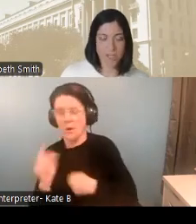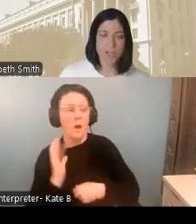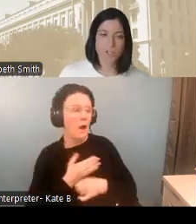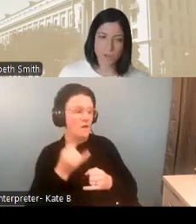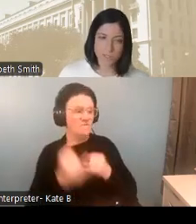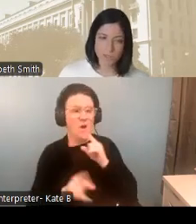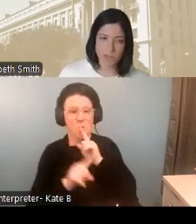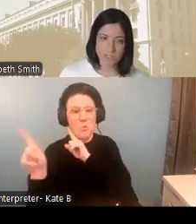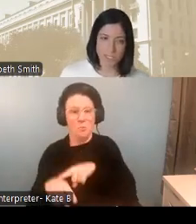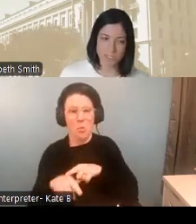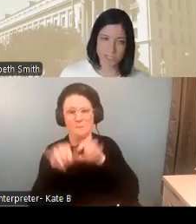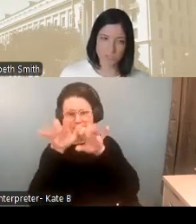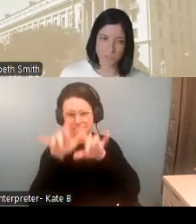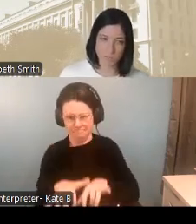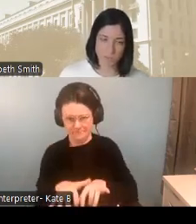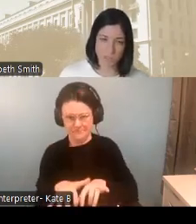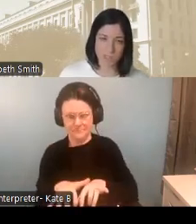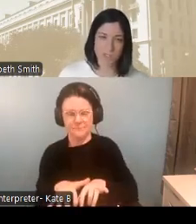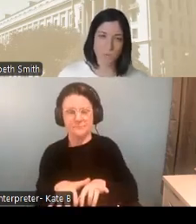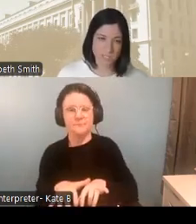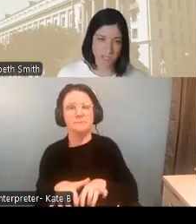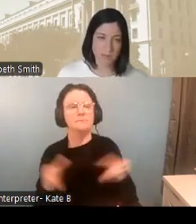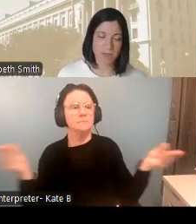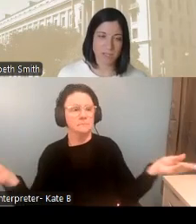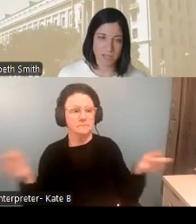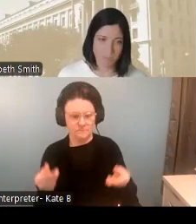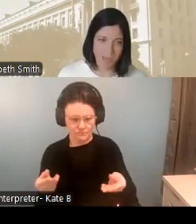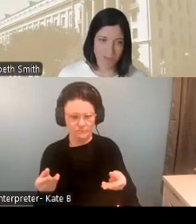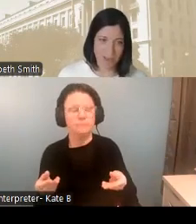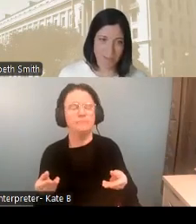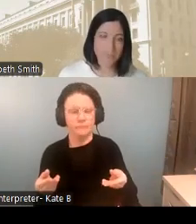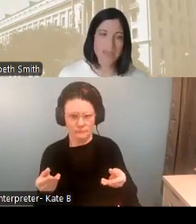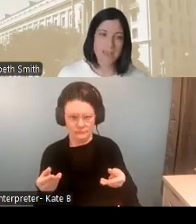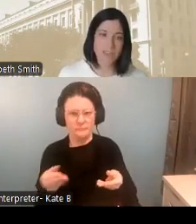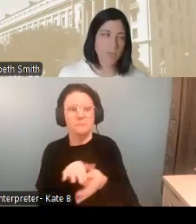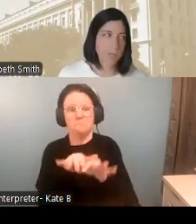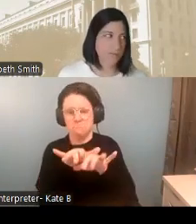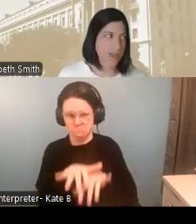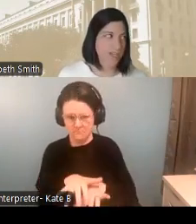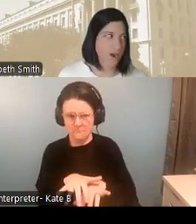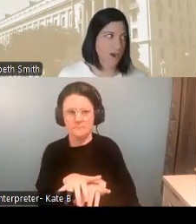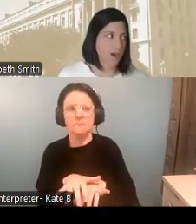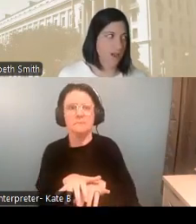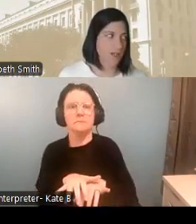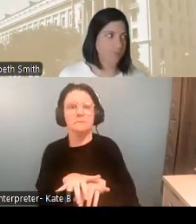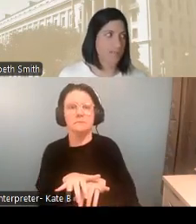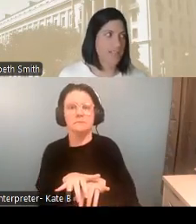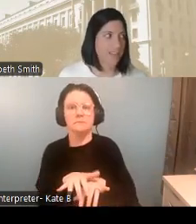report. So once the audit team receives those responses, we take them and compile them, and then we provide